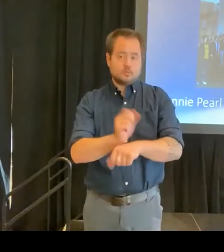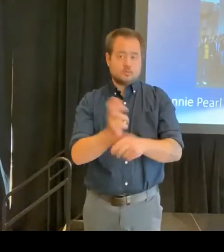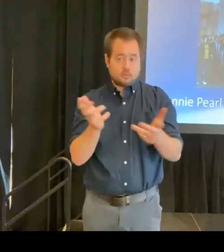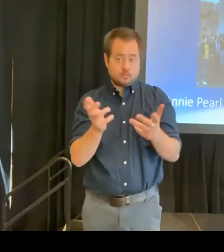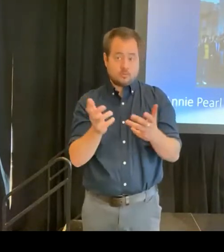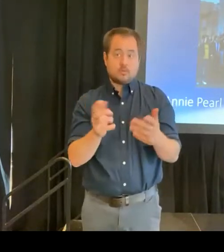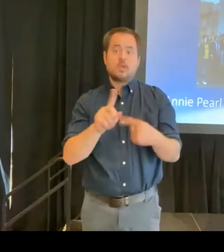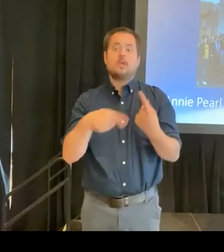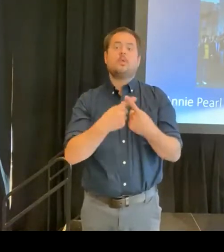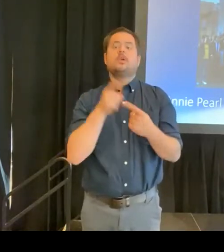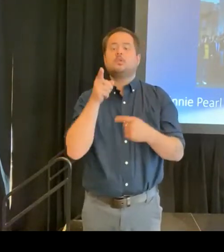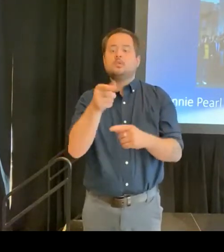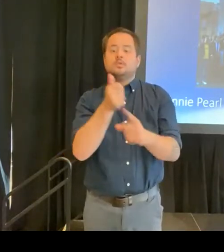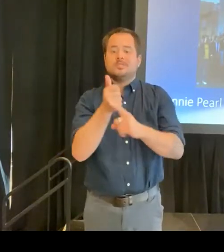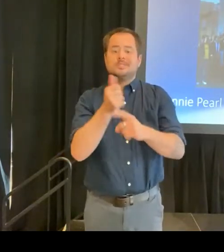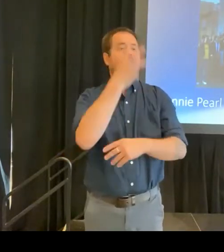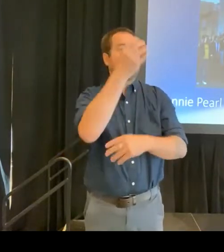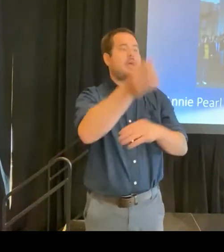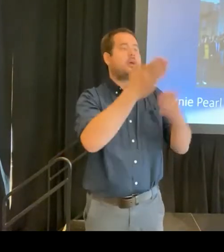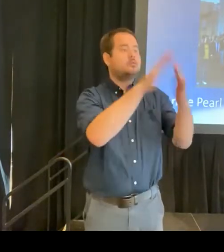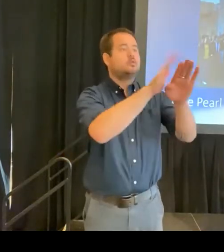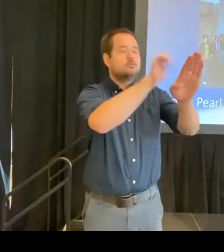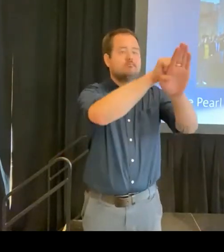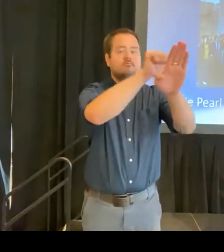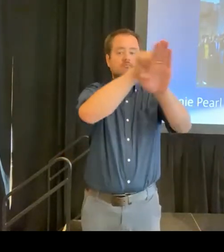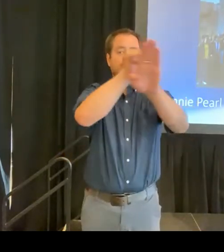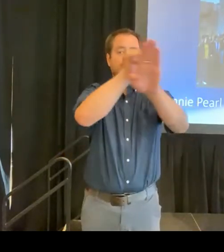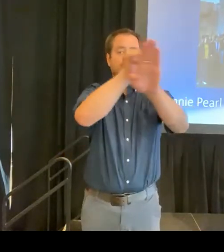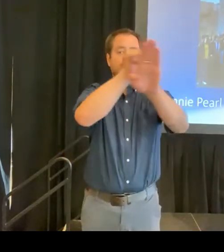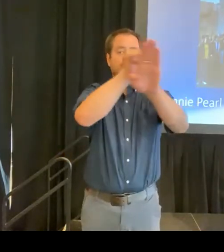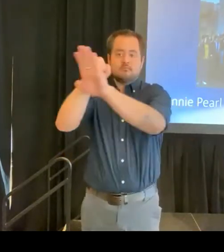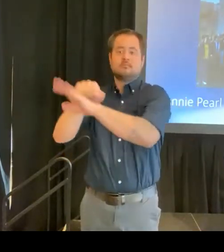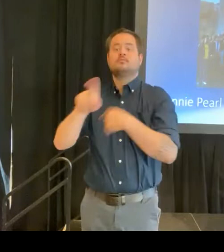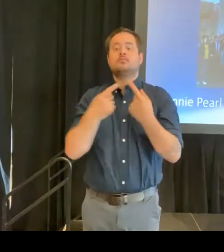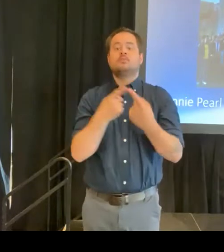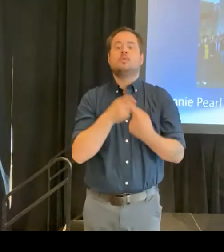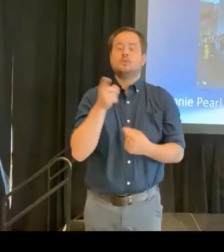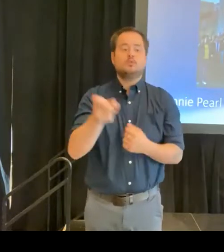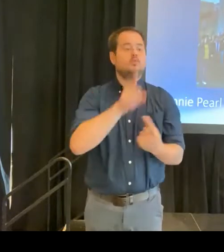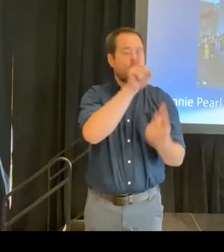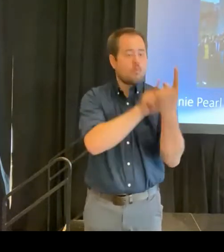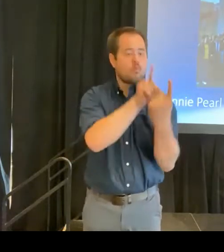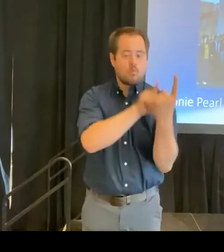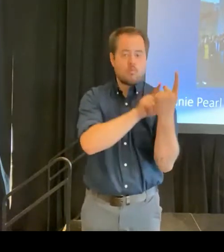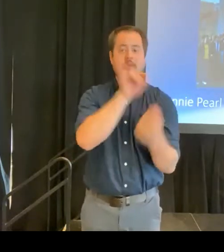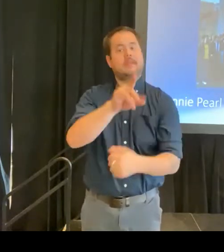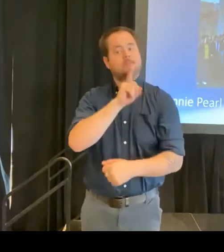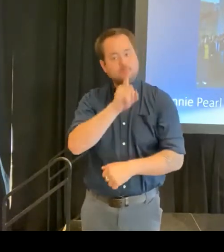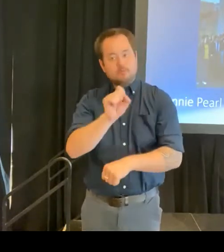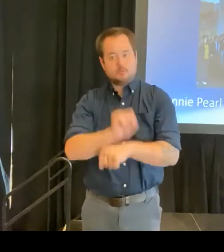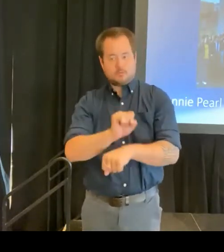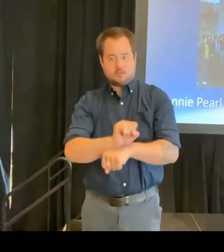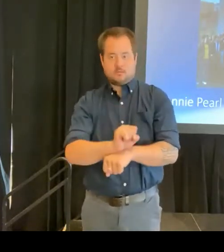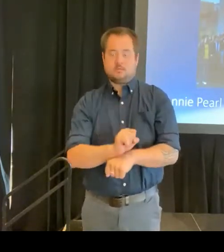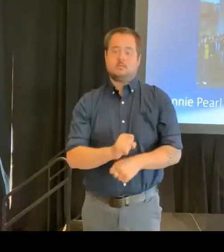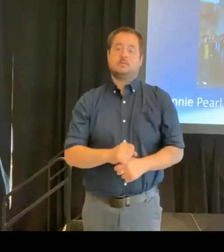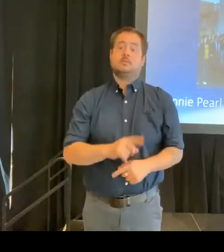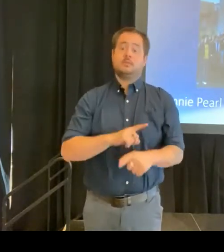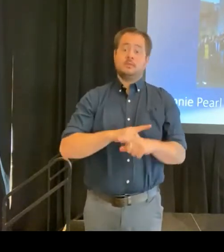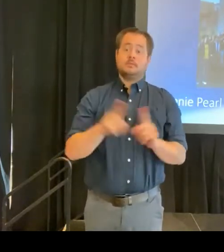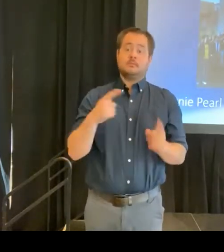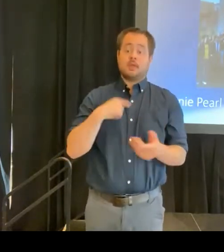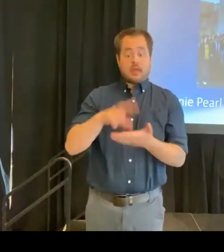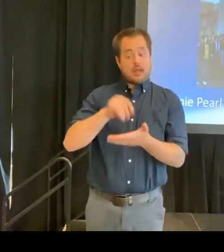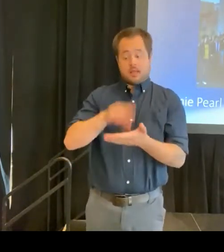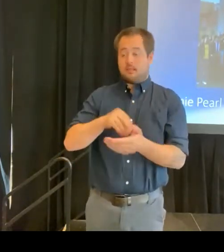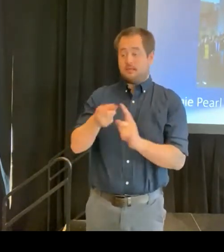to go knock on doors. The real work starts when you have to go one-to-one. But I learned this from Ms.